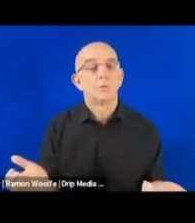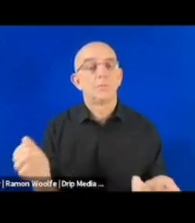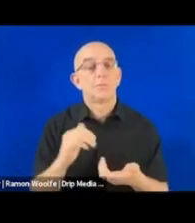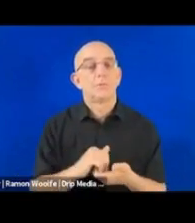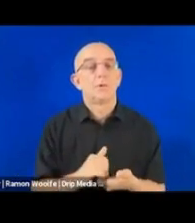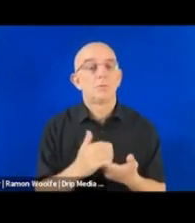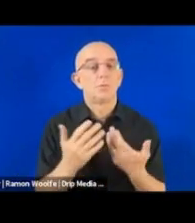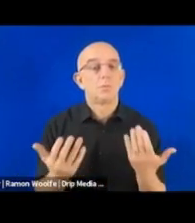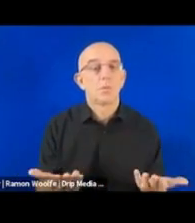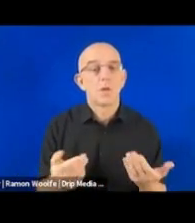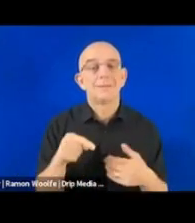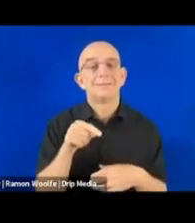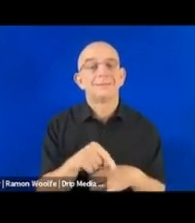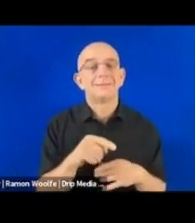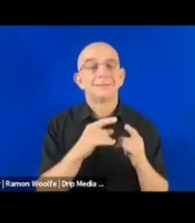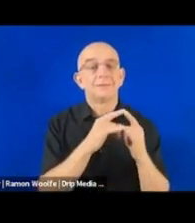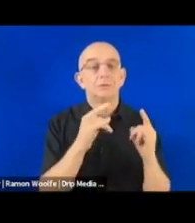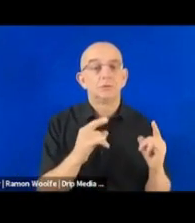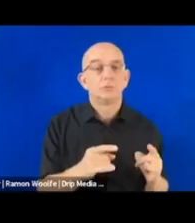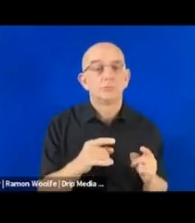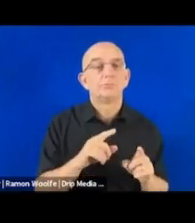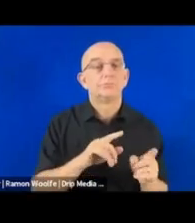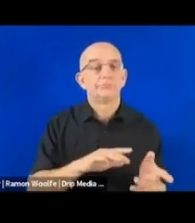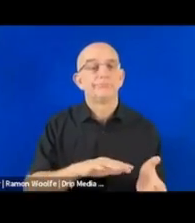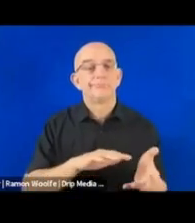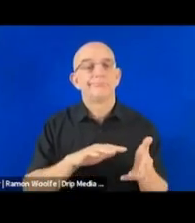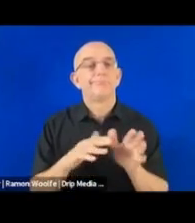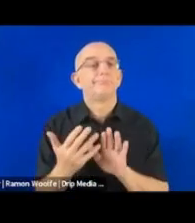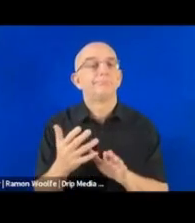college came into partnership with Transform